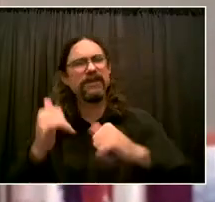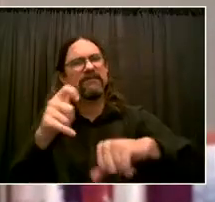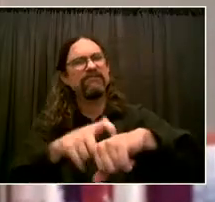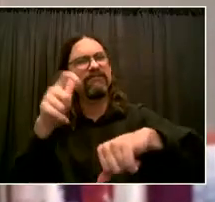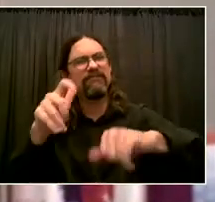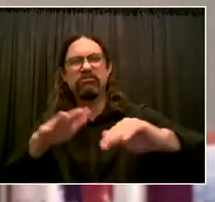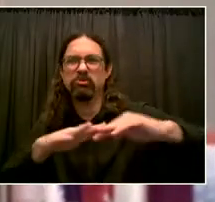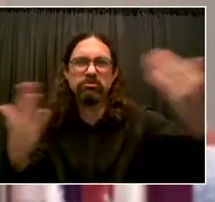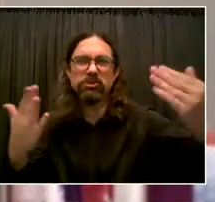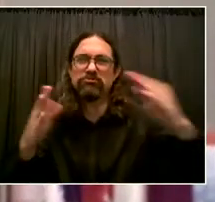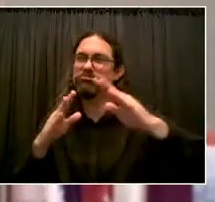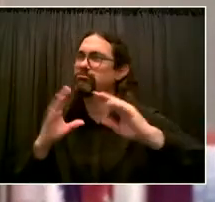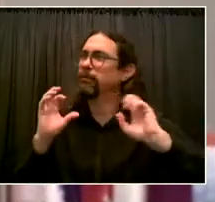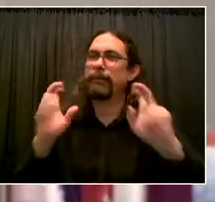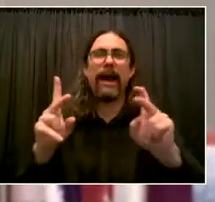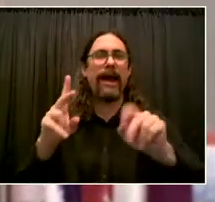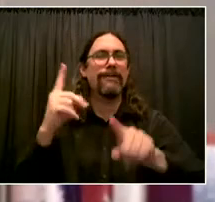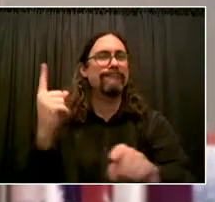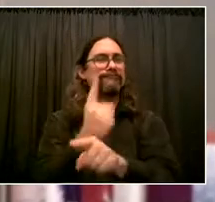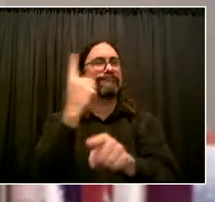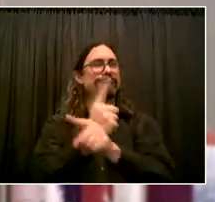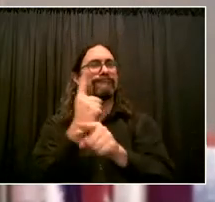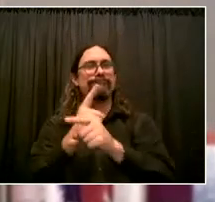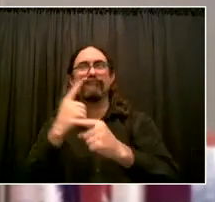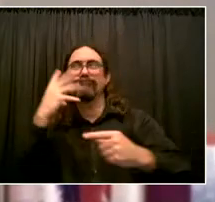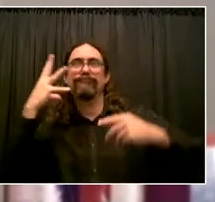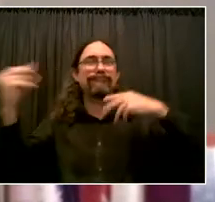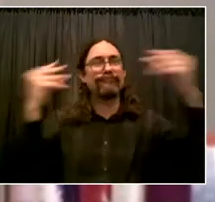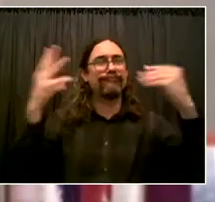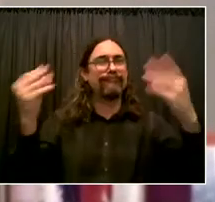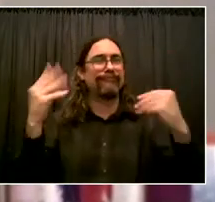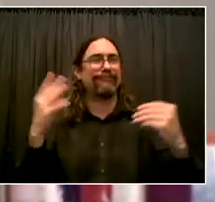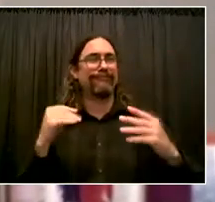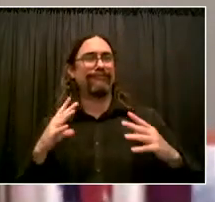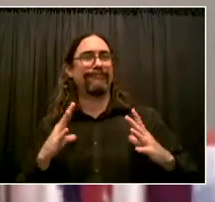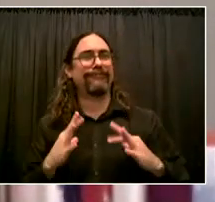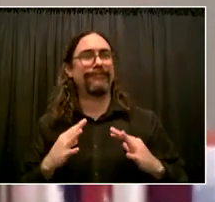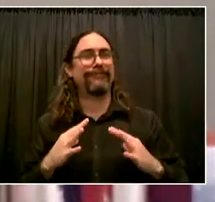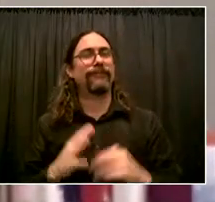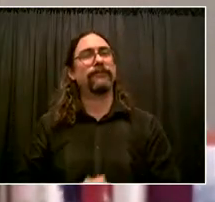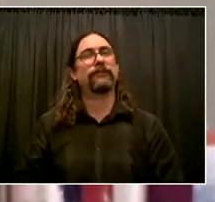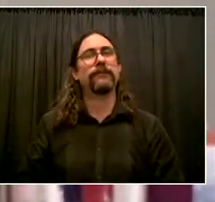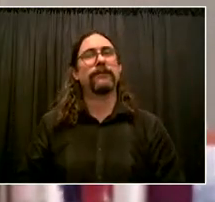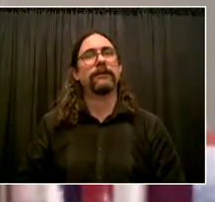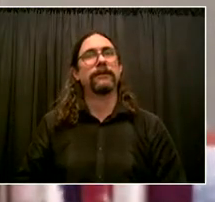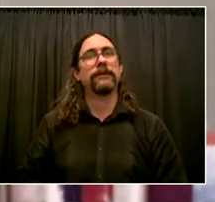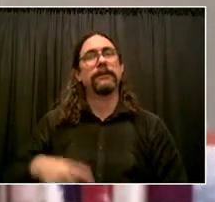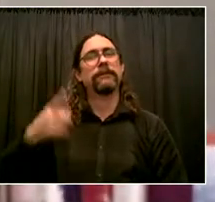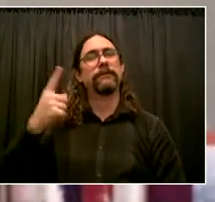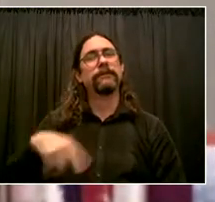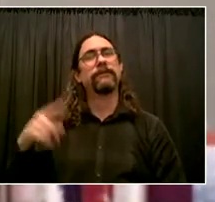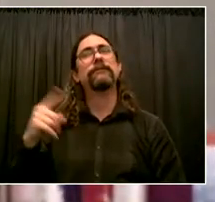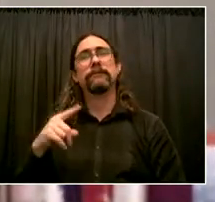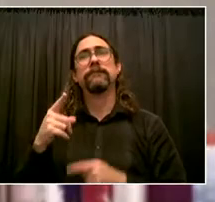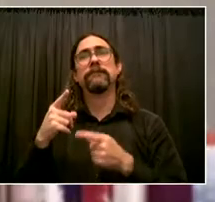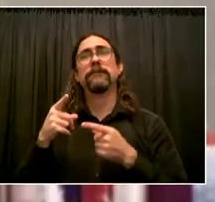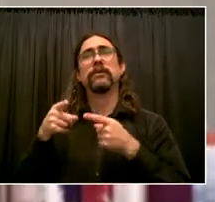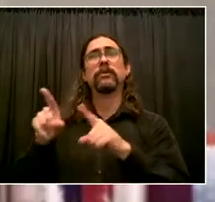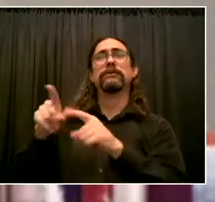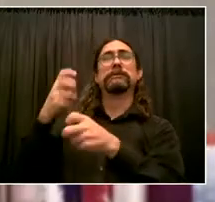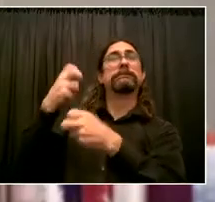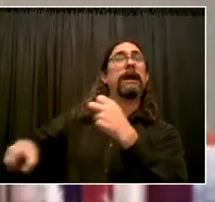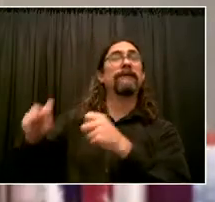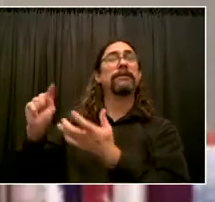We came together as a city, doing what it took to protect one another. We masked, we got tested, and